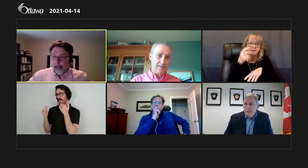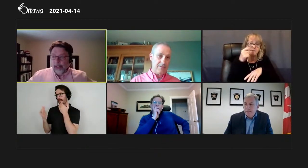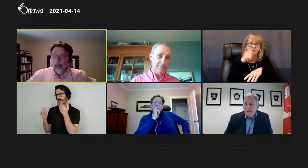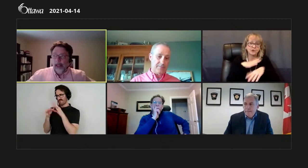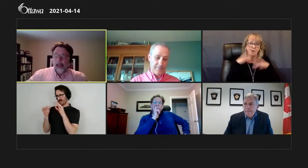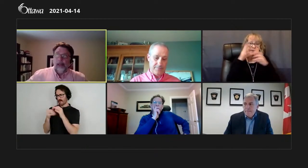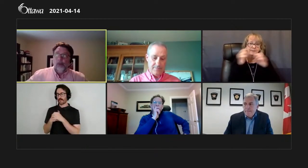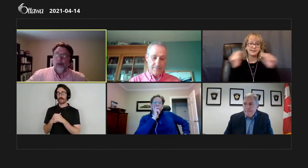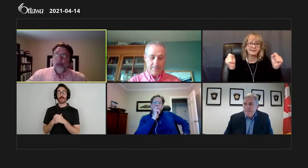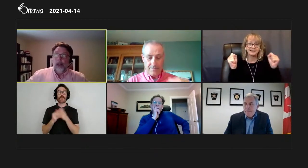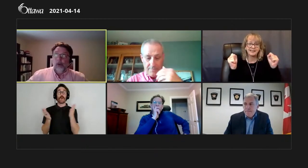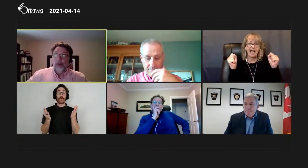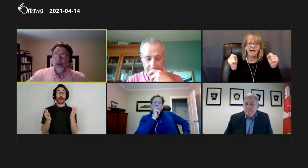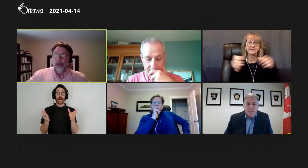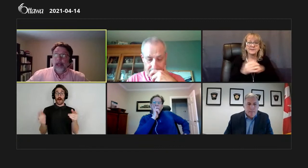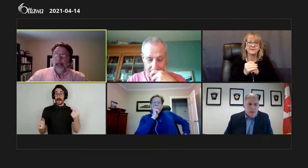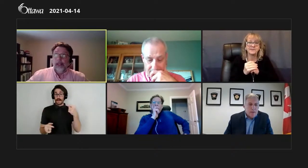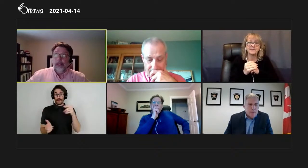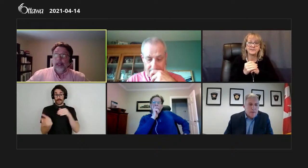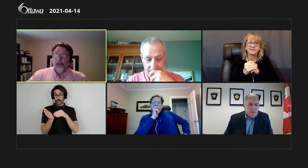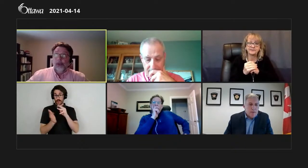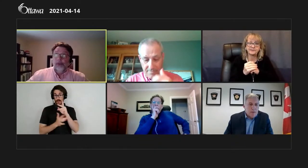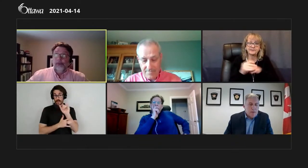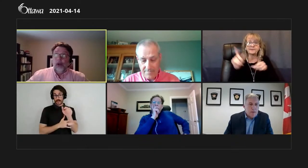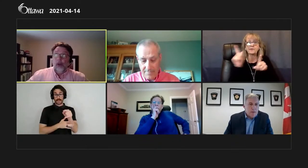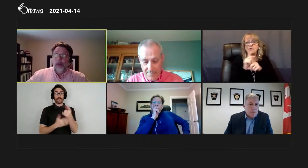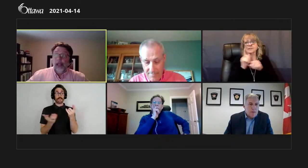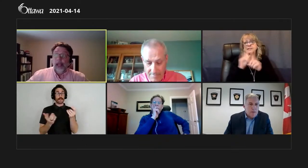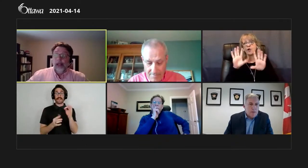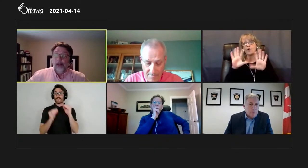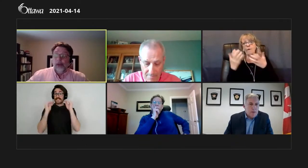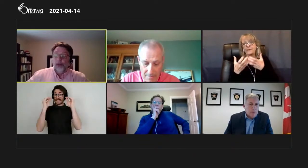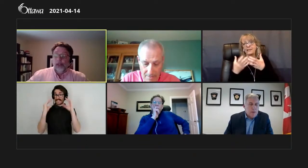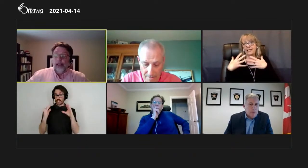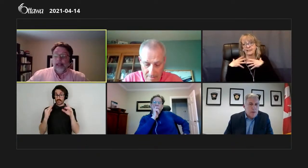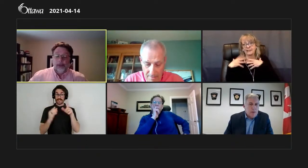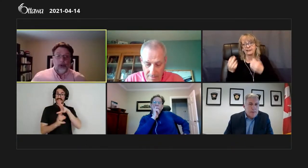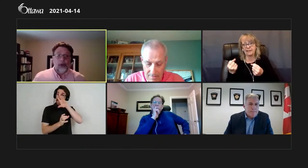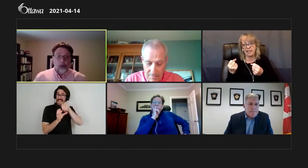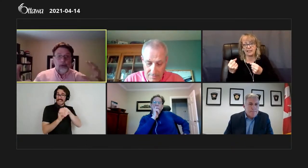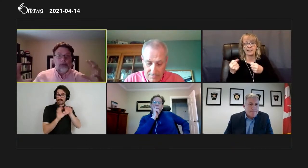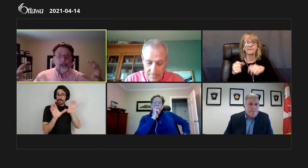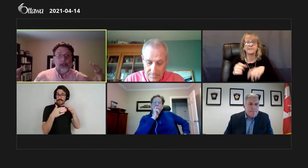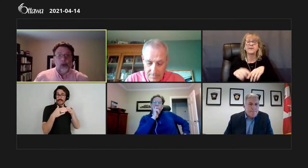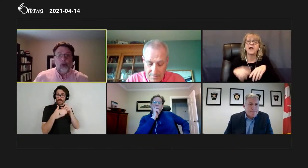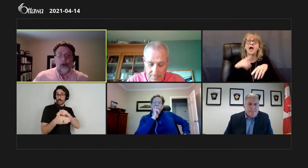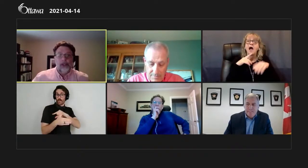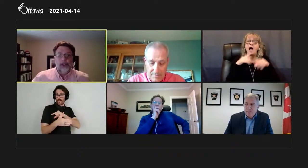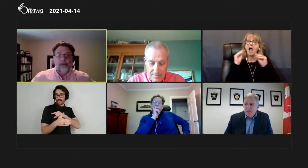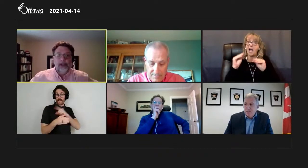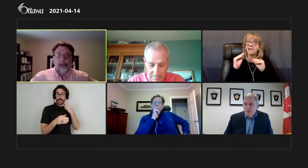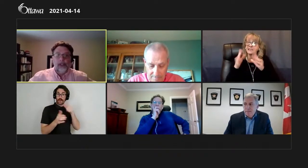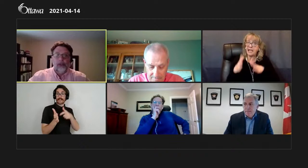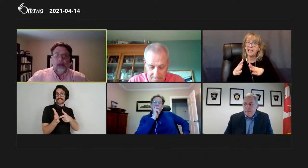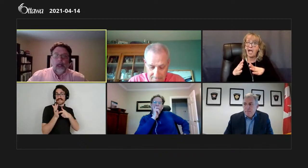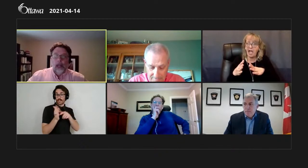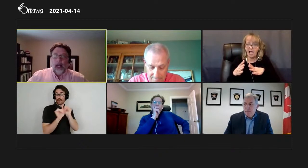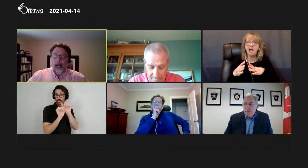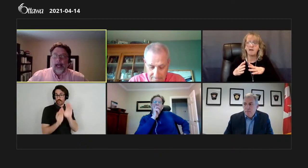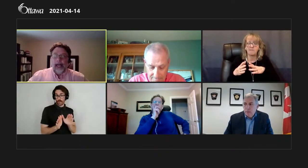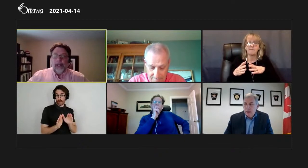that, with teachers would fall within that sort of group of essential workers in phase two.